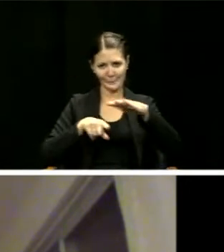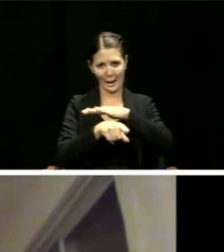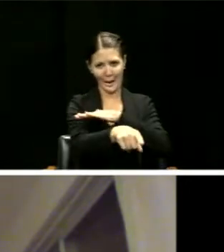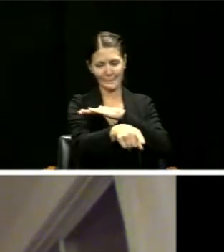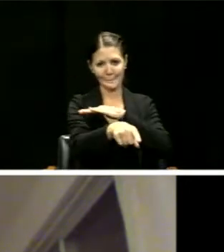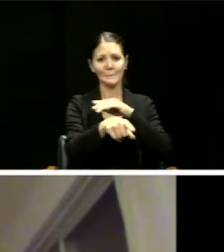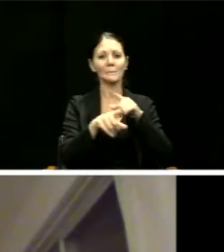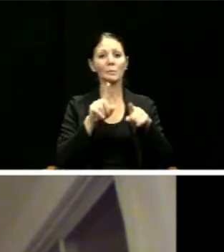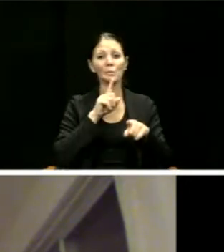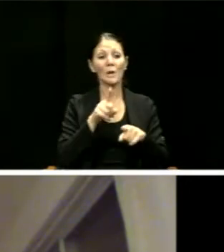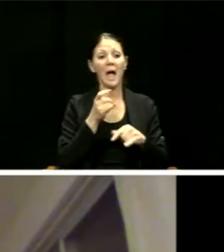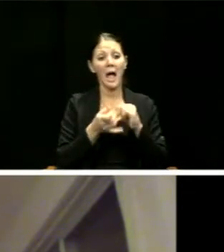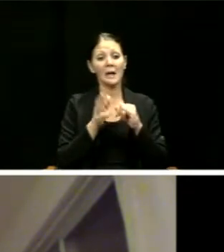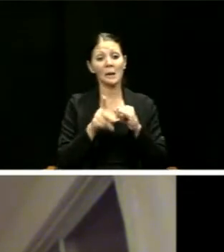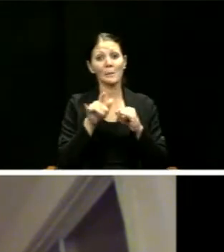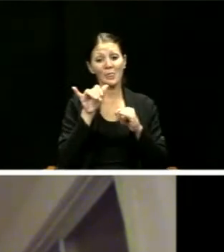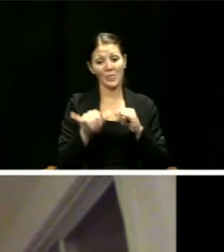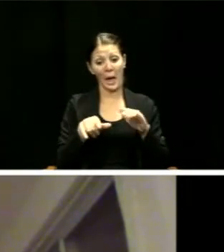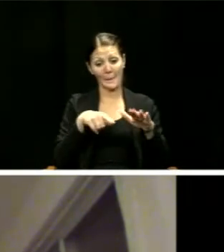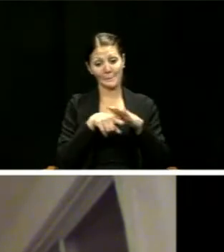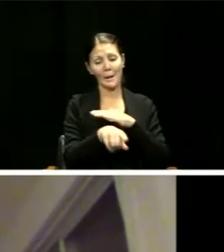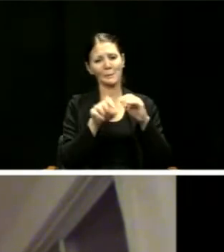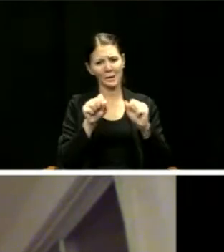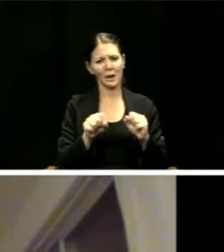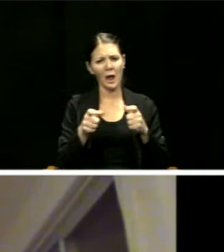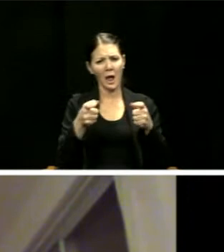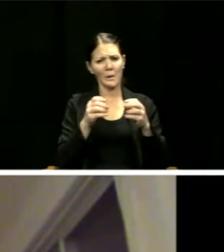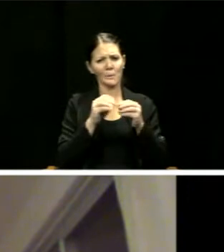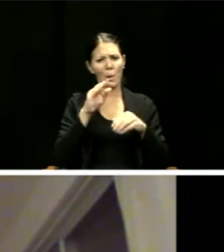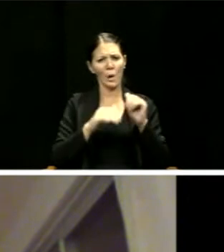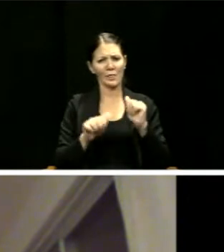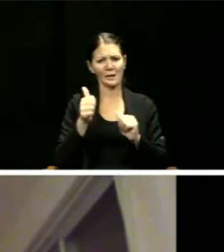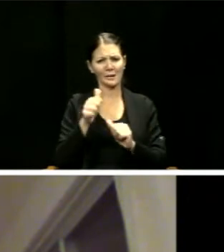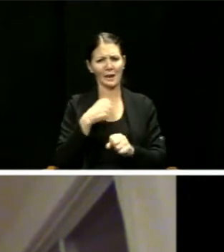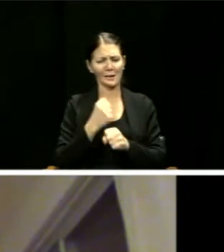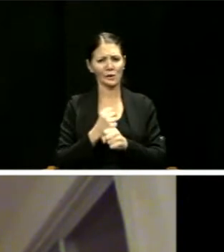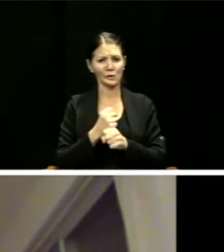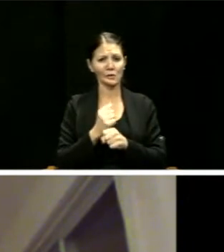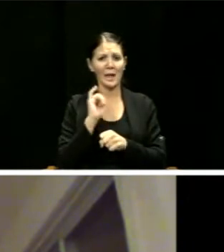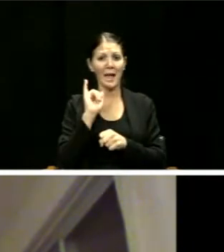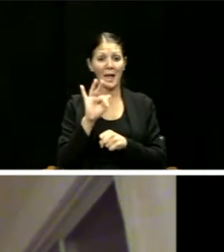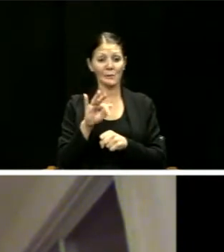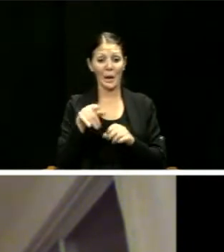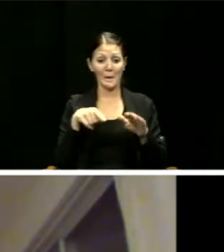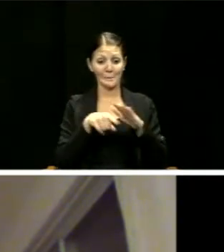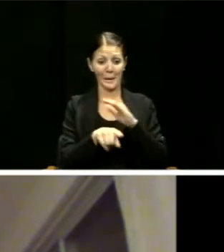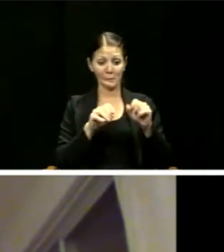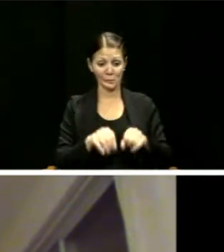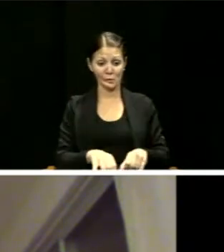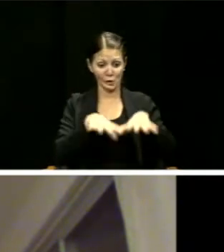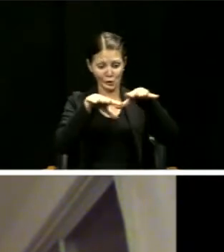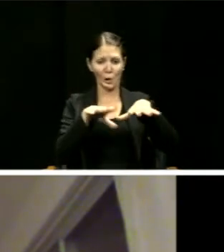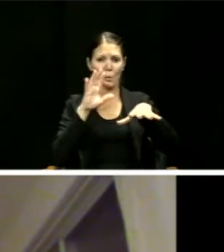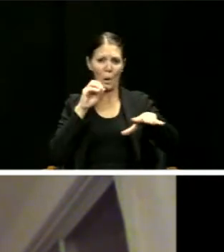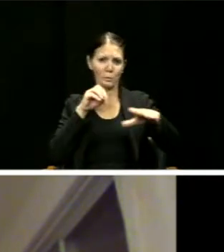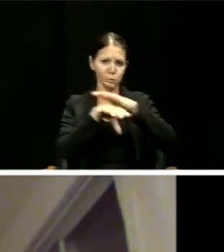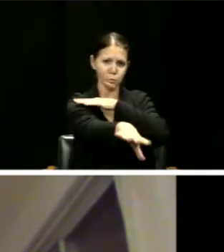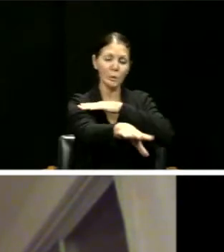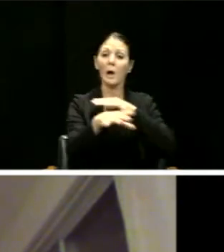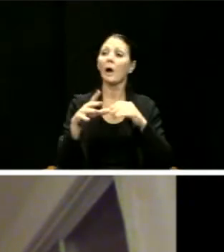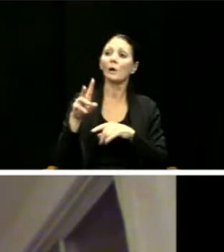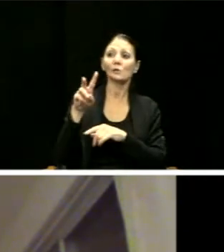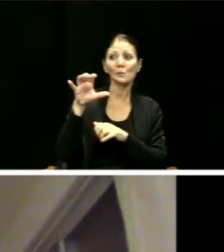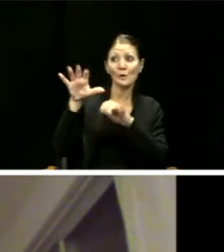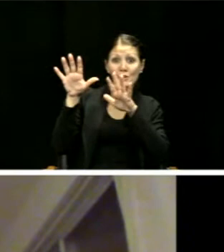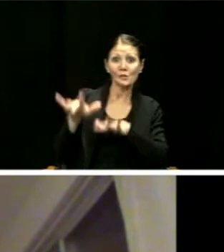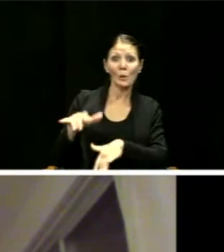up that pipe can convey more than 10 years, right? Because if the pipe was surcharged, it's going to push a lot more flow. I don't know about a 200-year